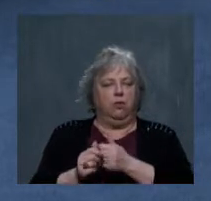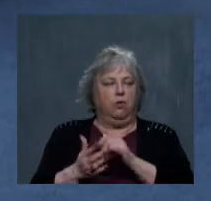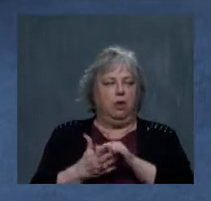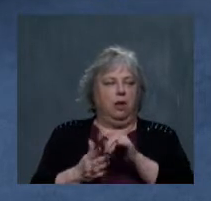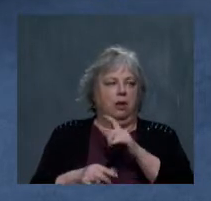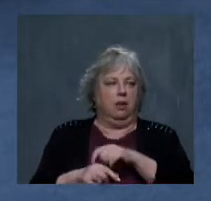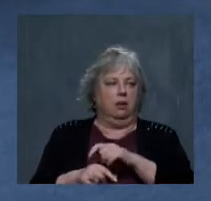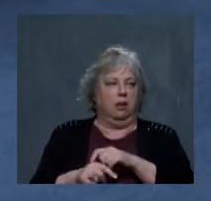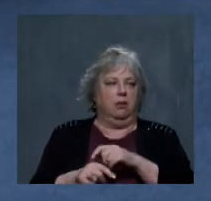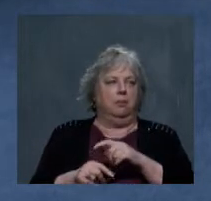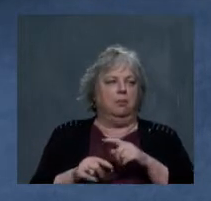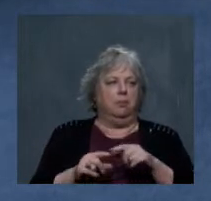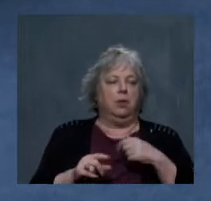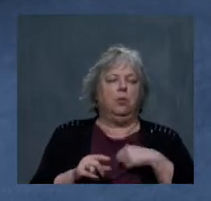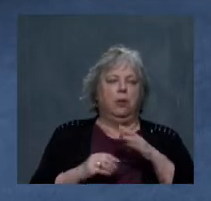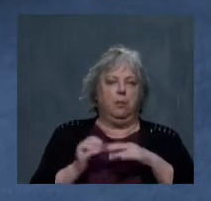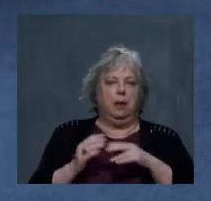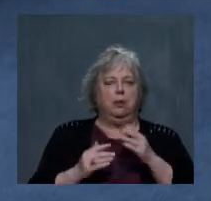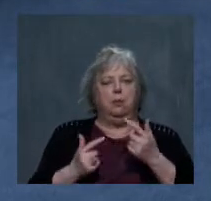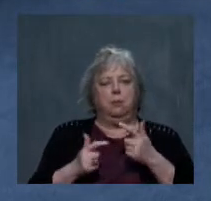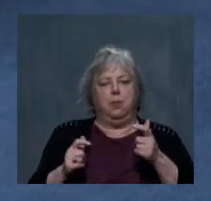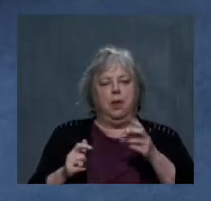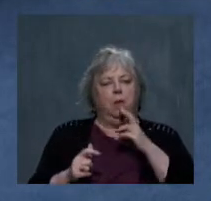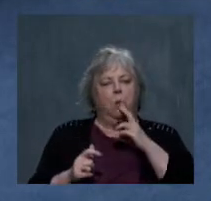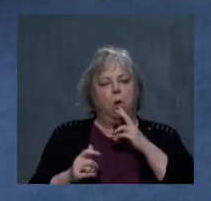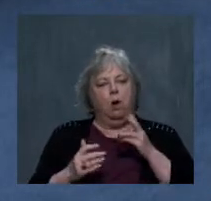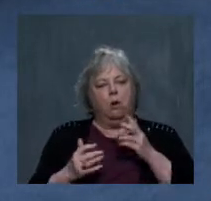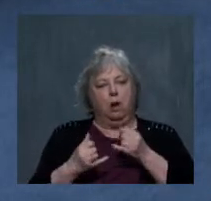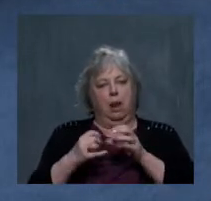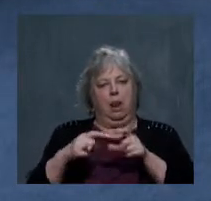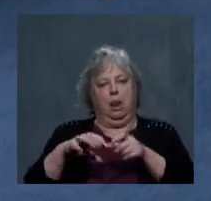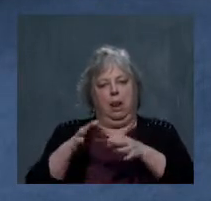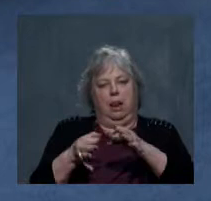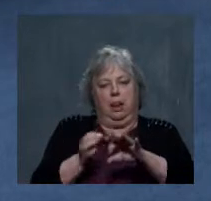because we built a large water line through the middle of what is phase 30.